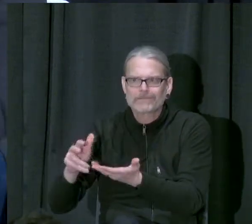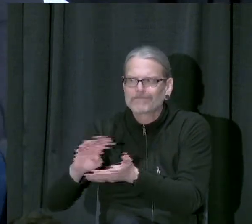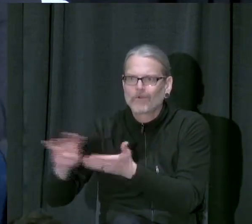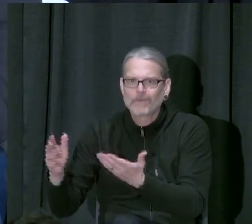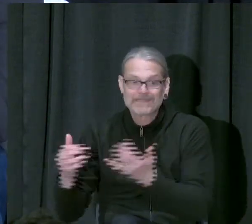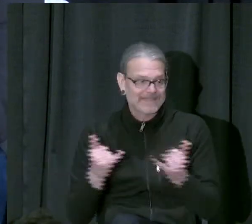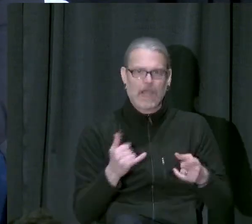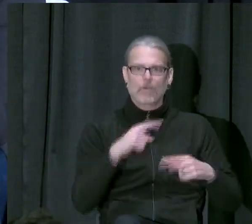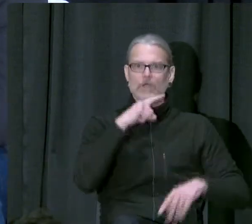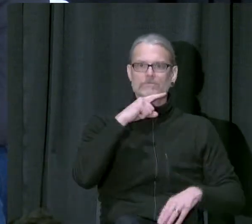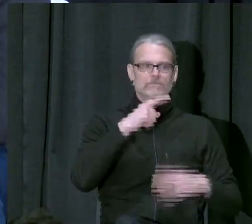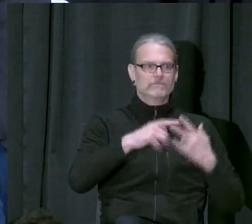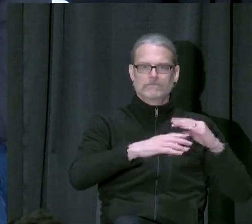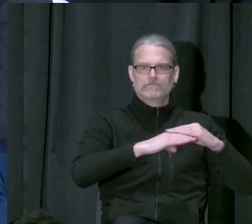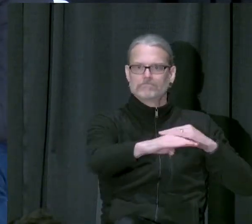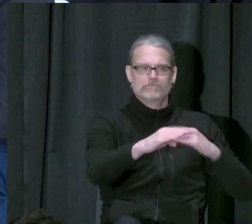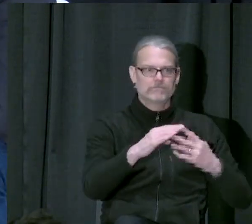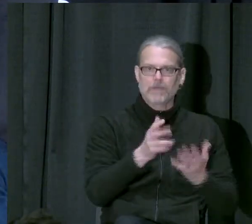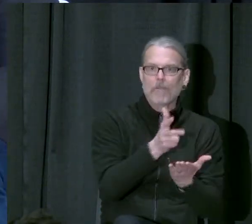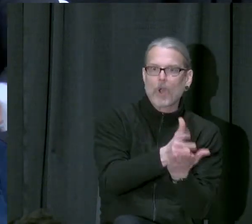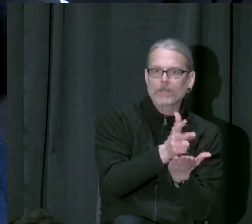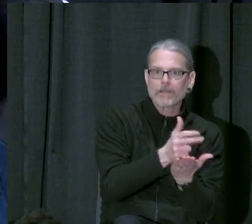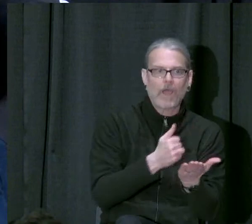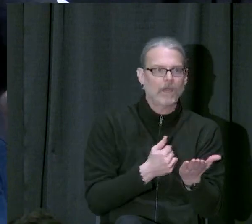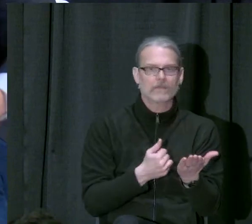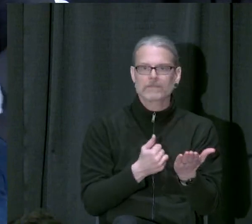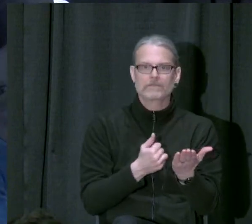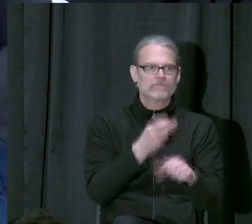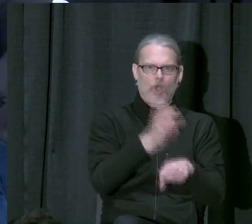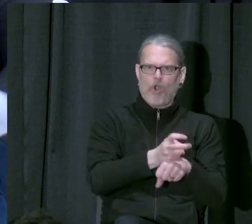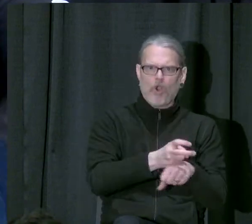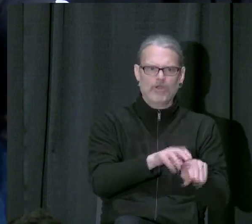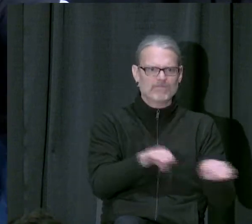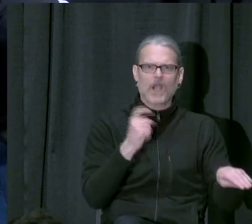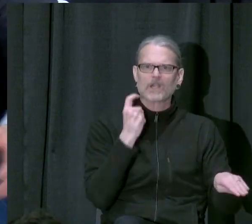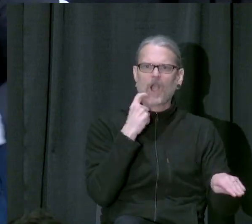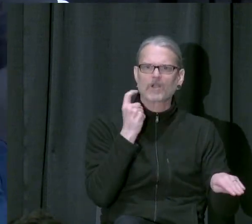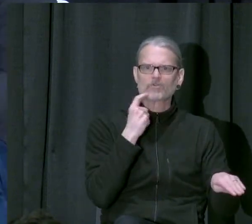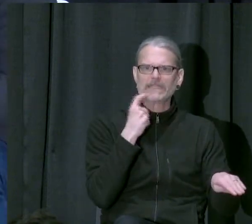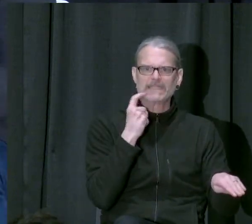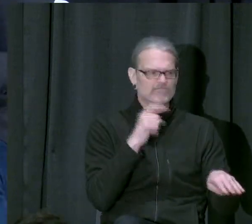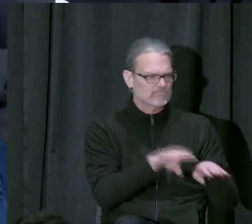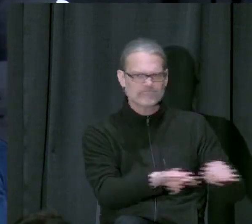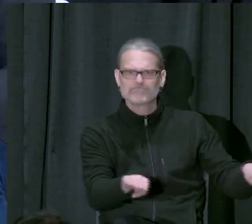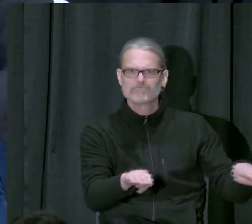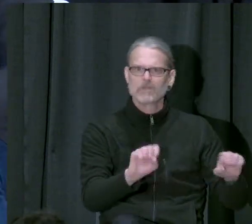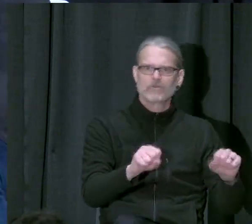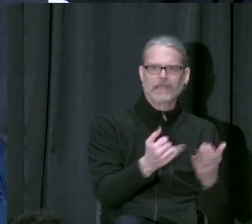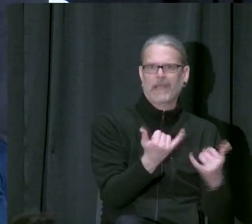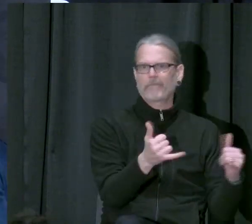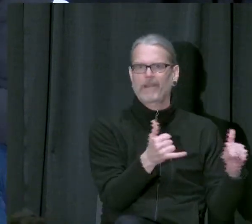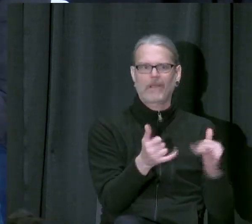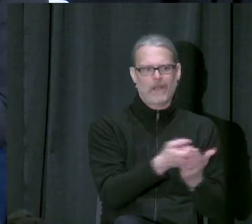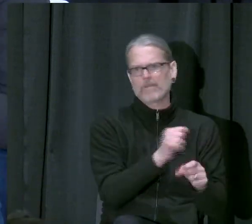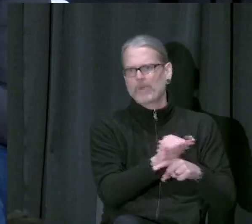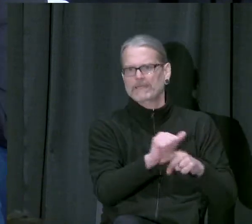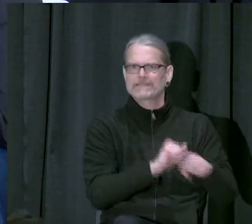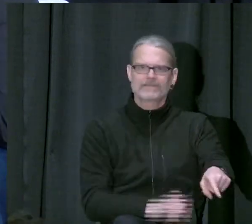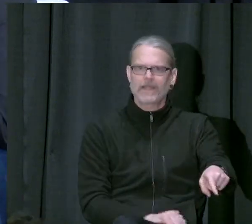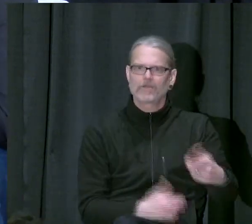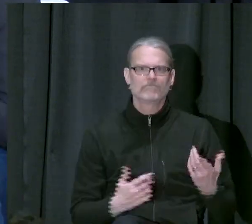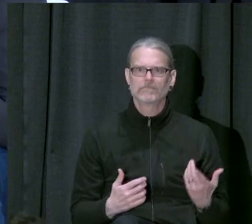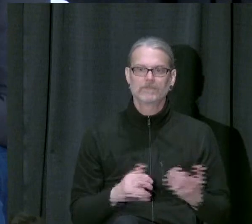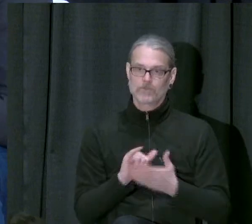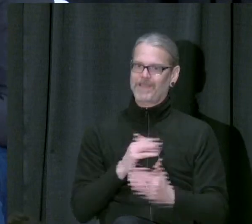on a driveway, a parking lot, a hockey rink that's made for outdoors. You could practice as much as you could. So that was my